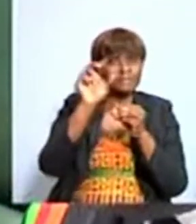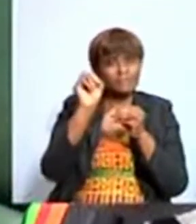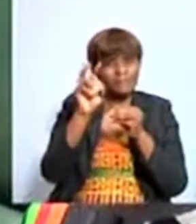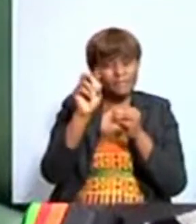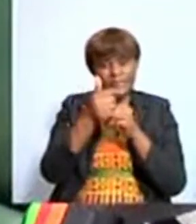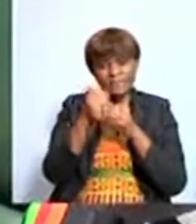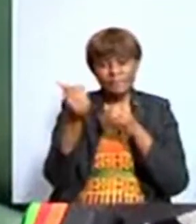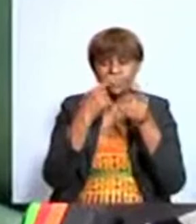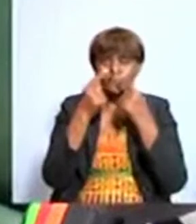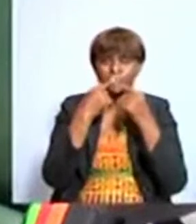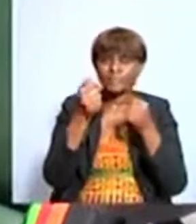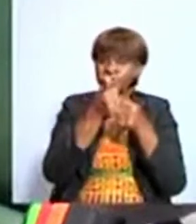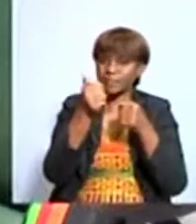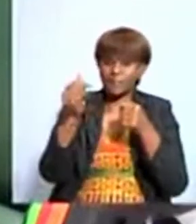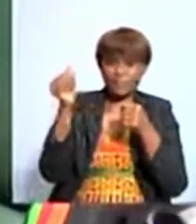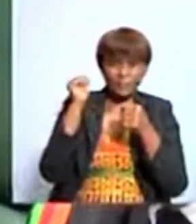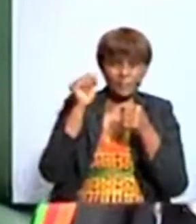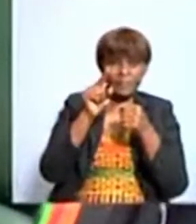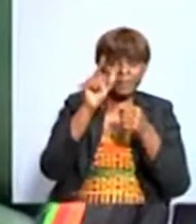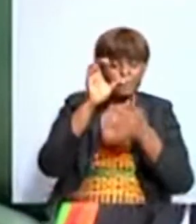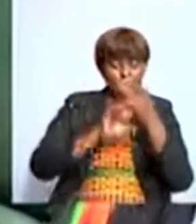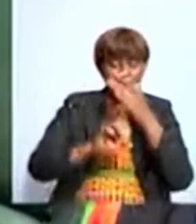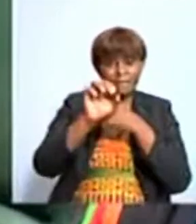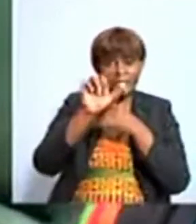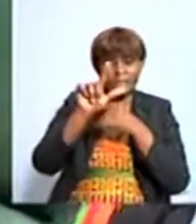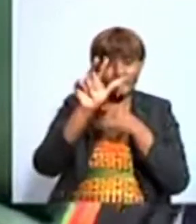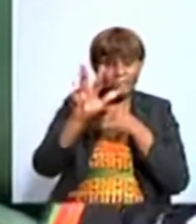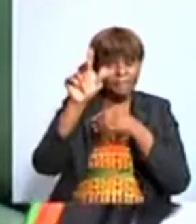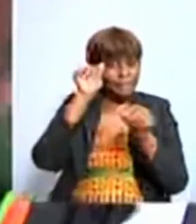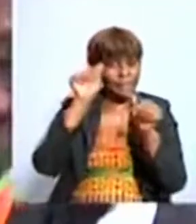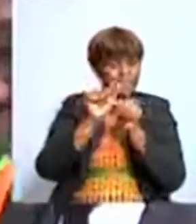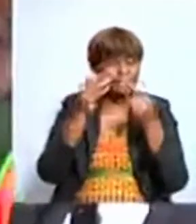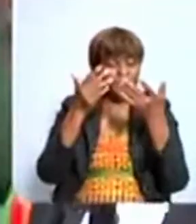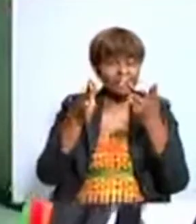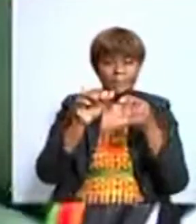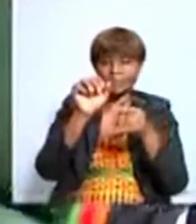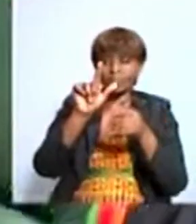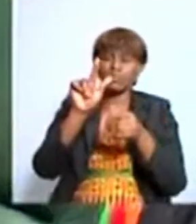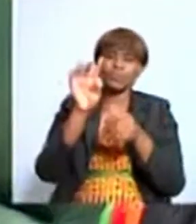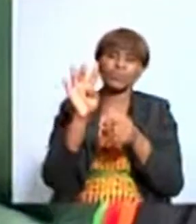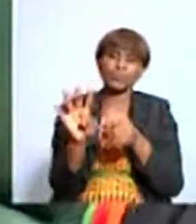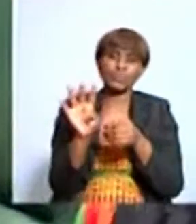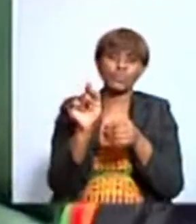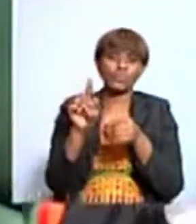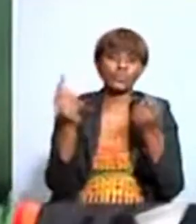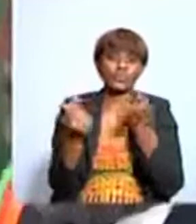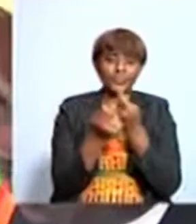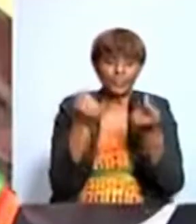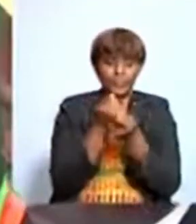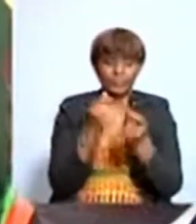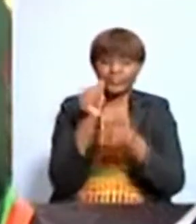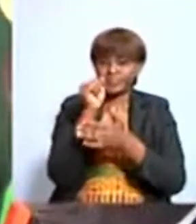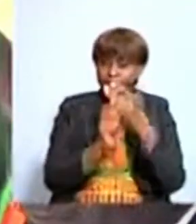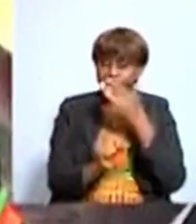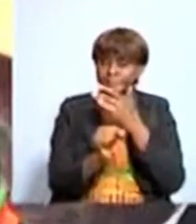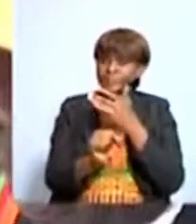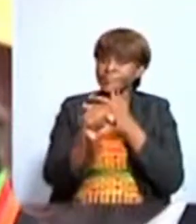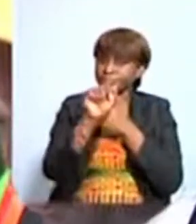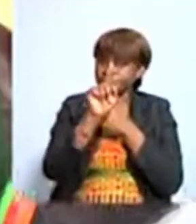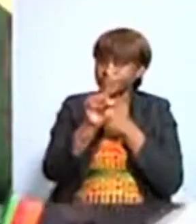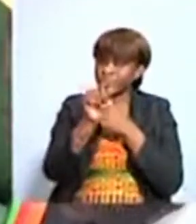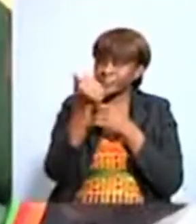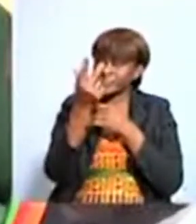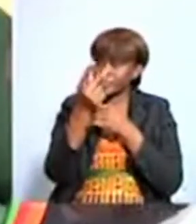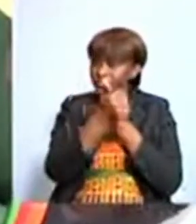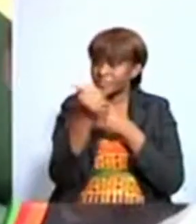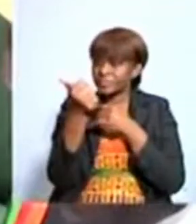Any debate? Any objection? Clause 23 is agreed to. Clause 24, amendment of section 113.